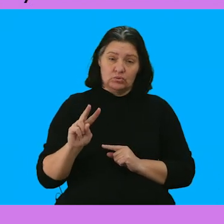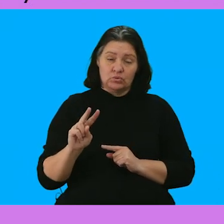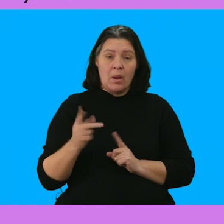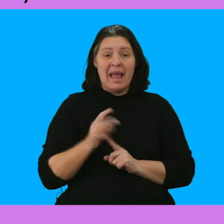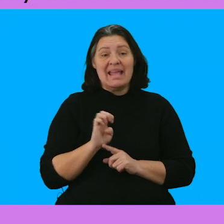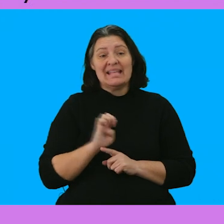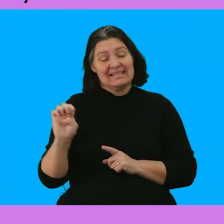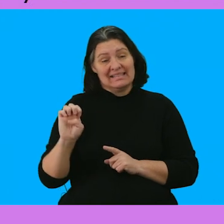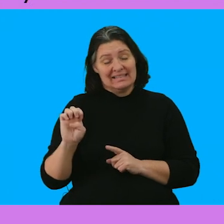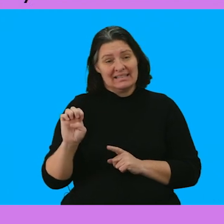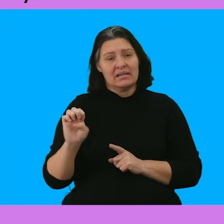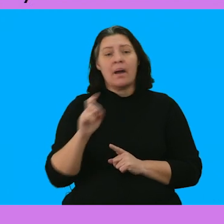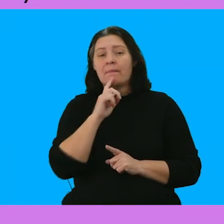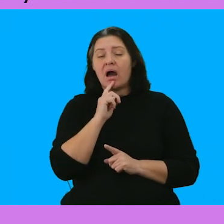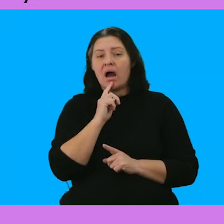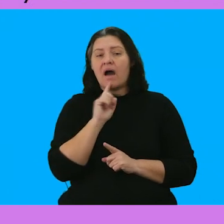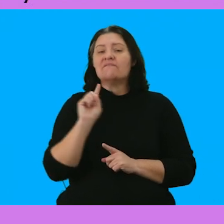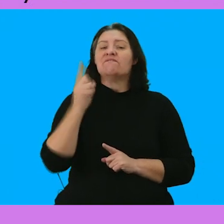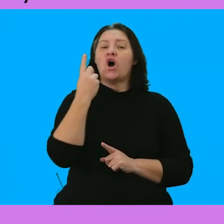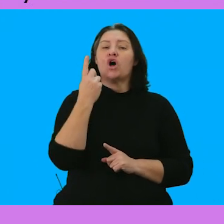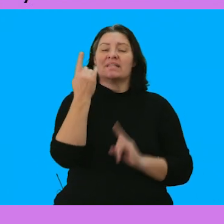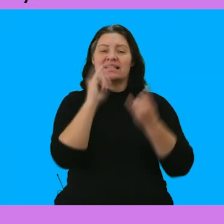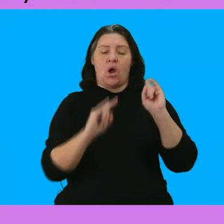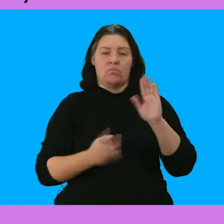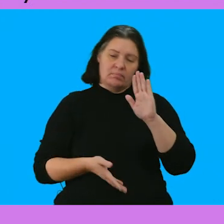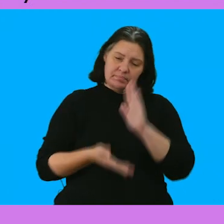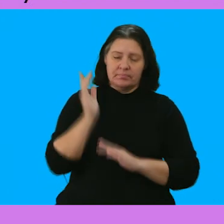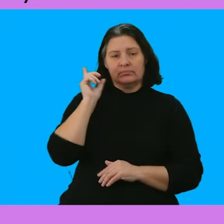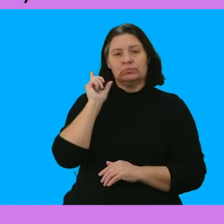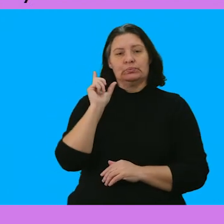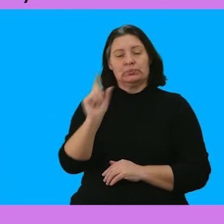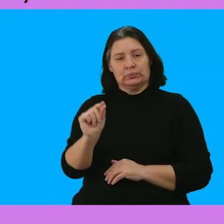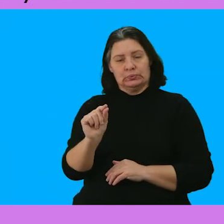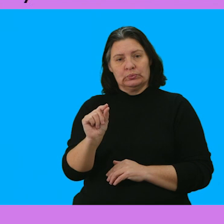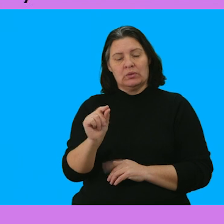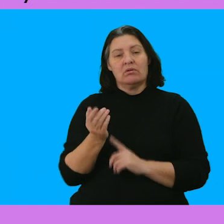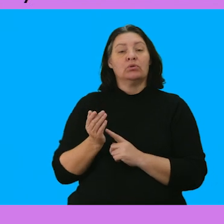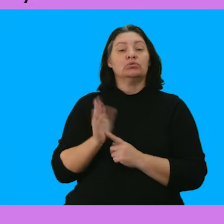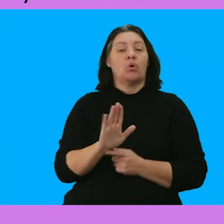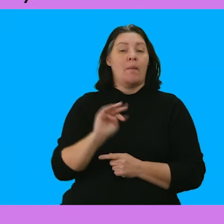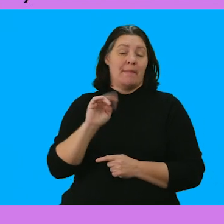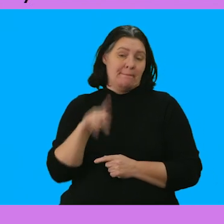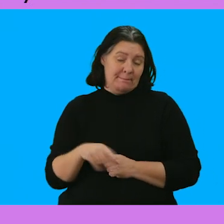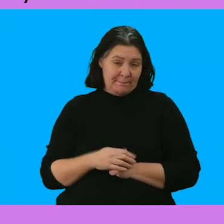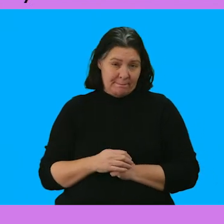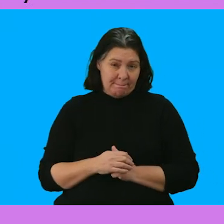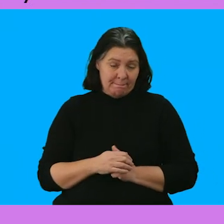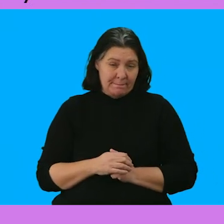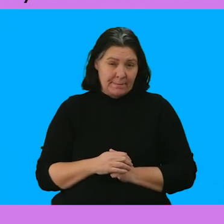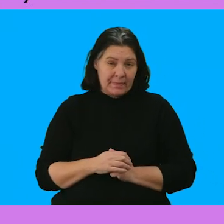an easterly direction, write down the first town he passes on his way as indicated on the